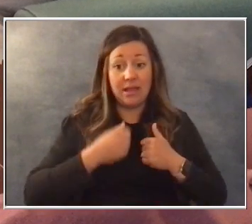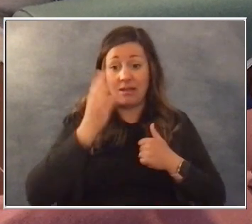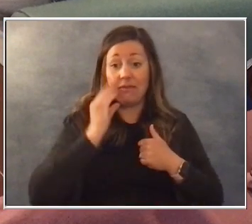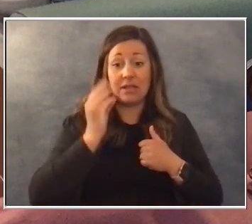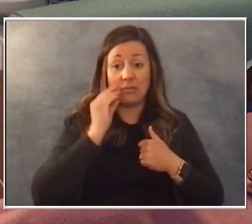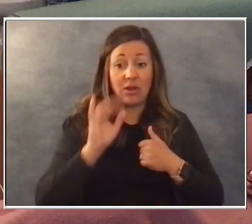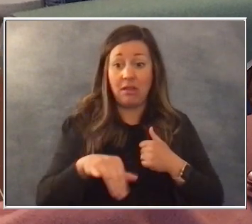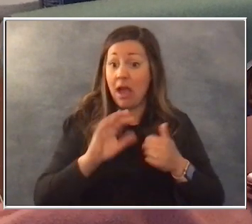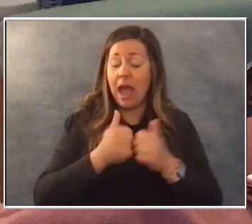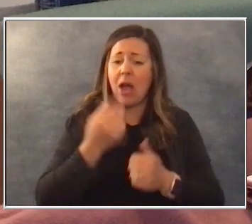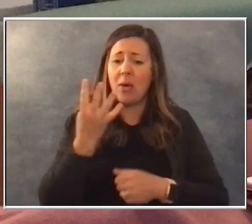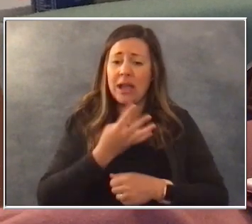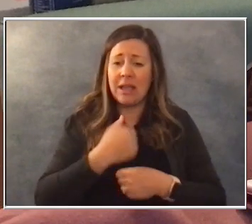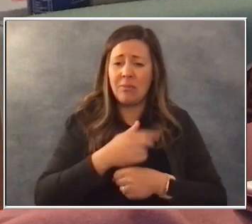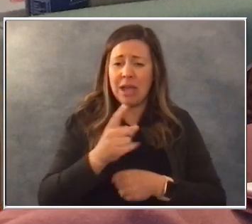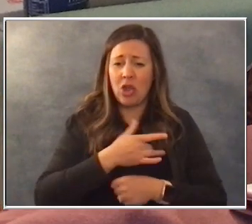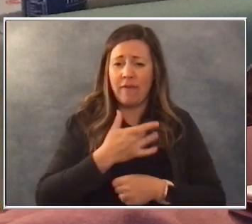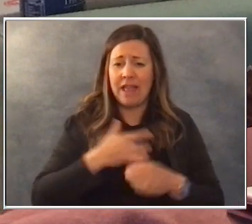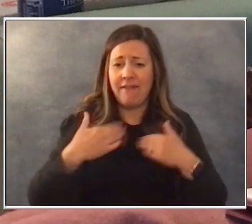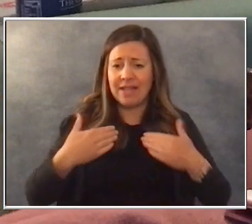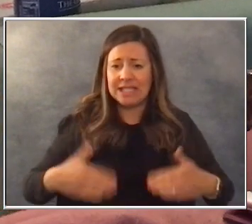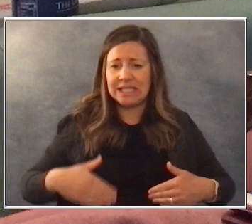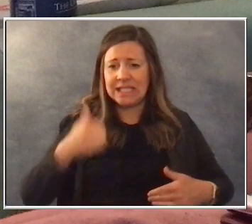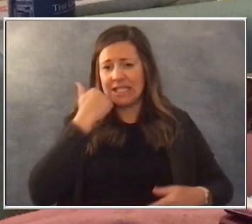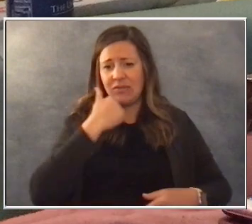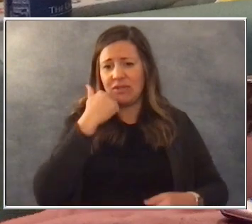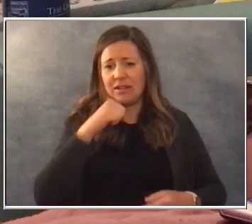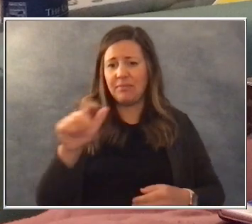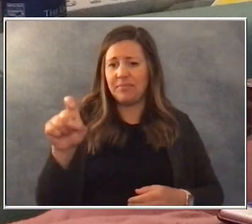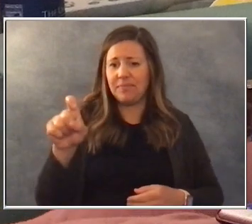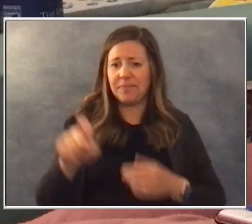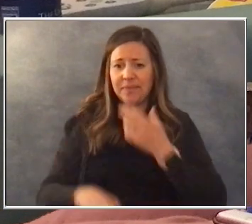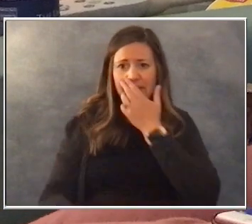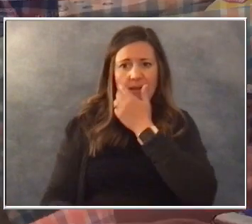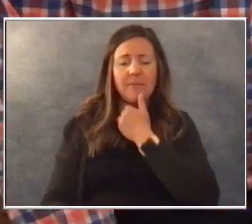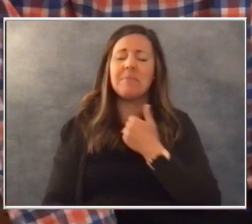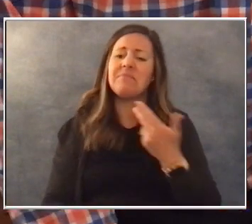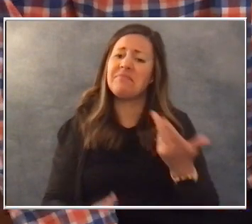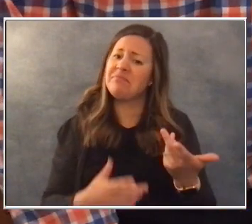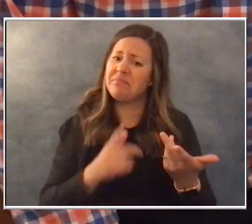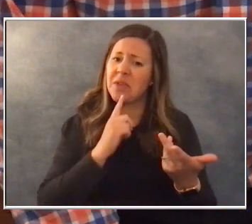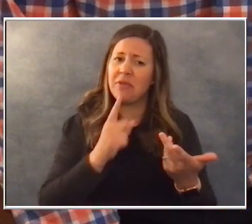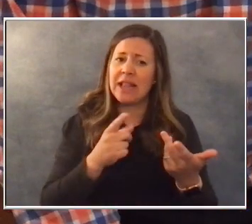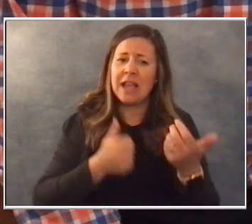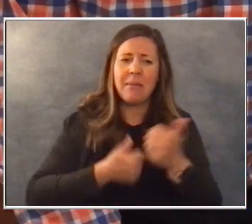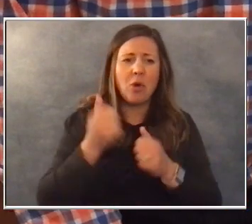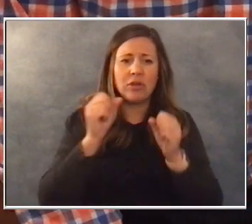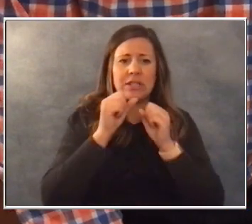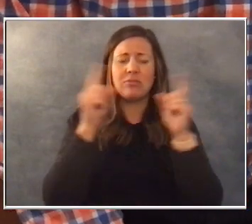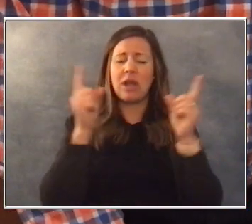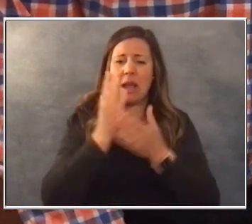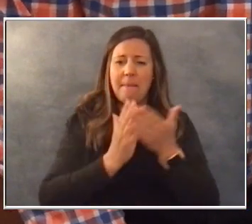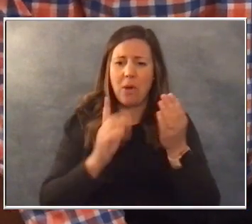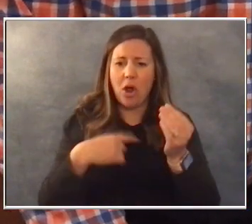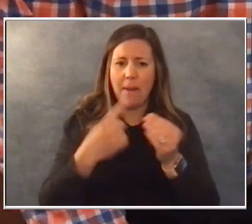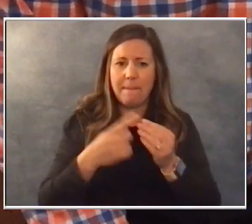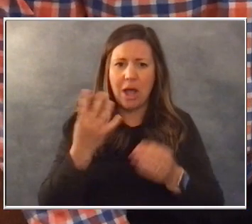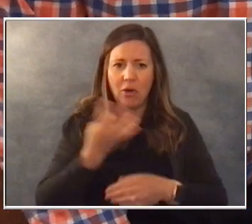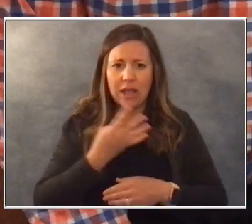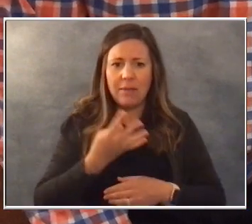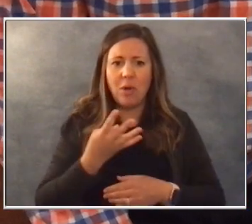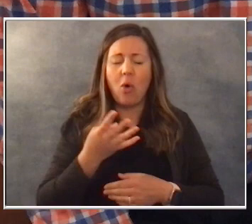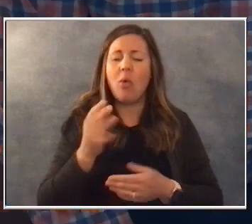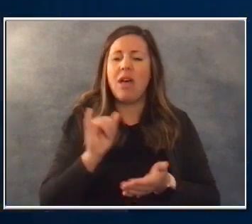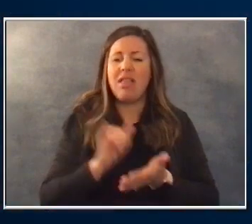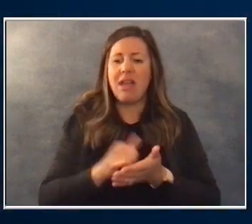chemo make you feel physically day in and day out? The most surprising thing about chemo for me was the exhaustion.